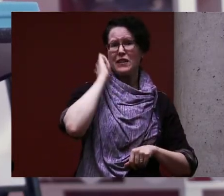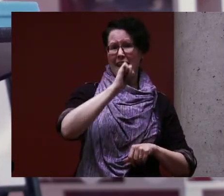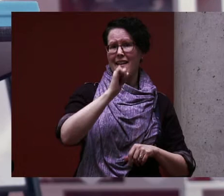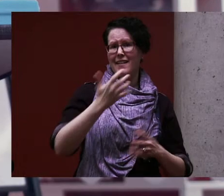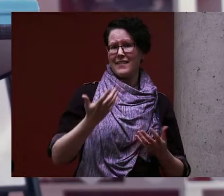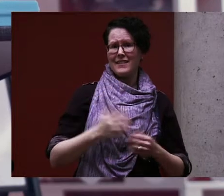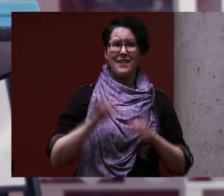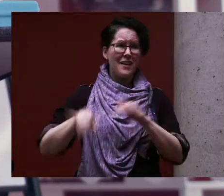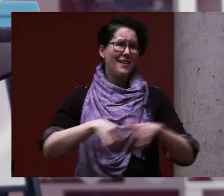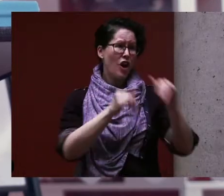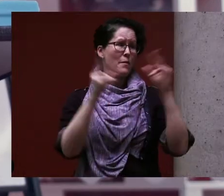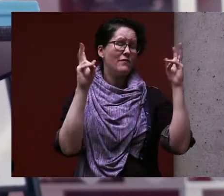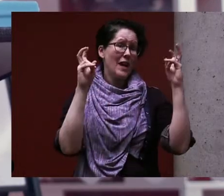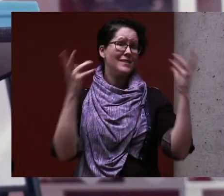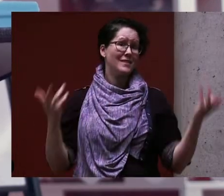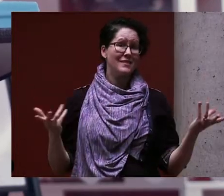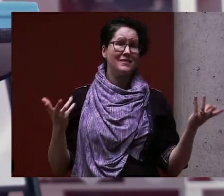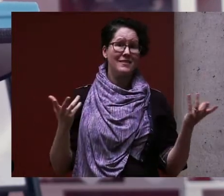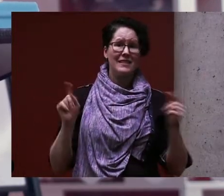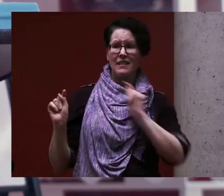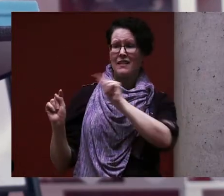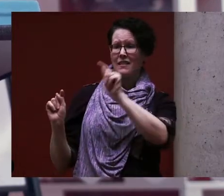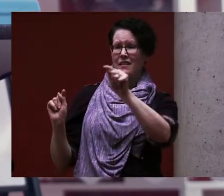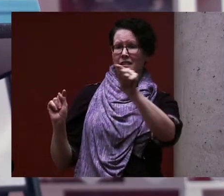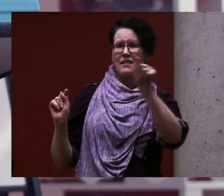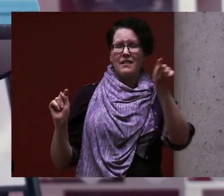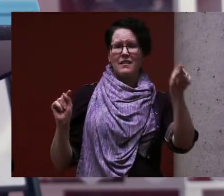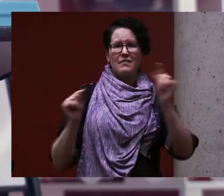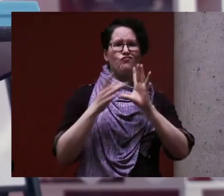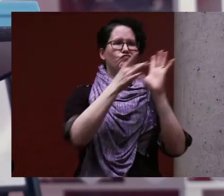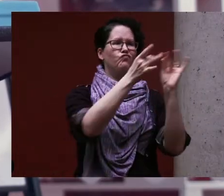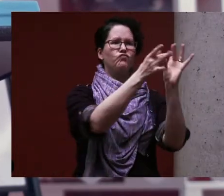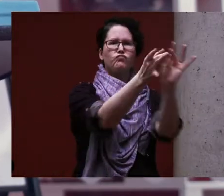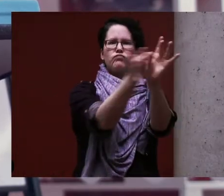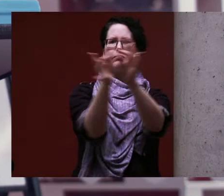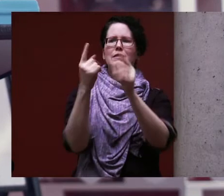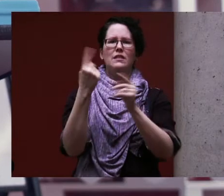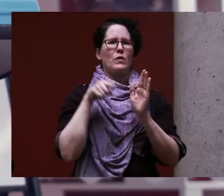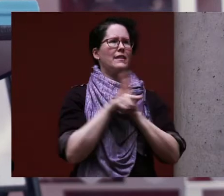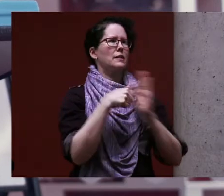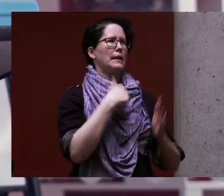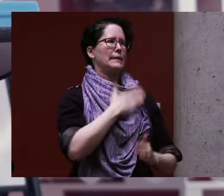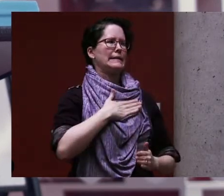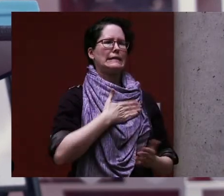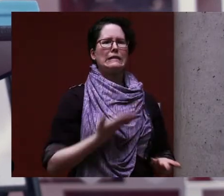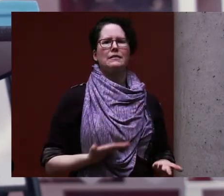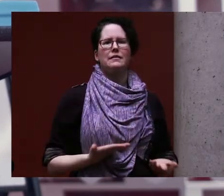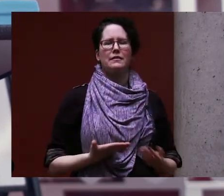common phrase that you hear coming to people's rooms is somebody killed me quick.